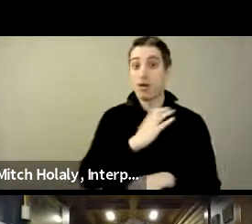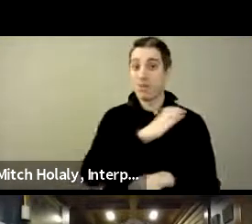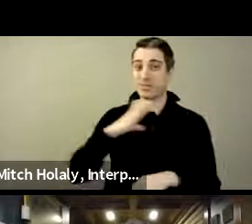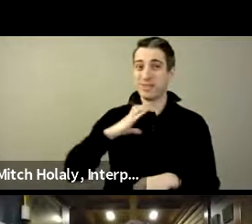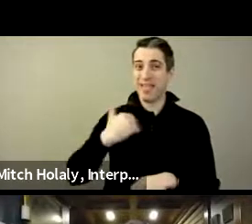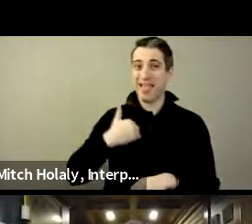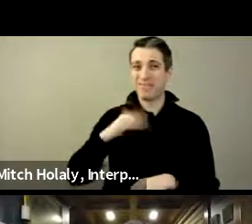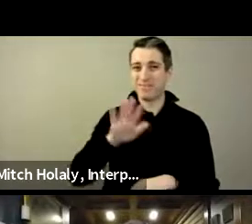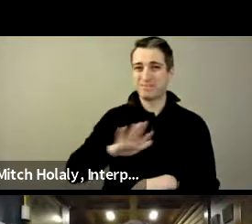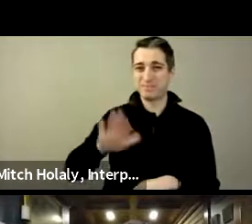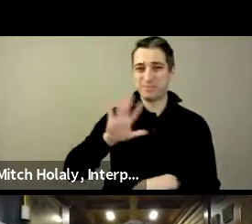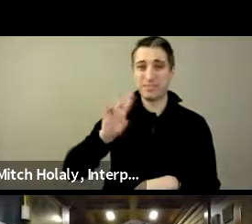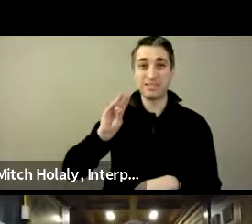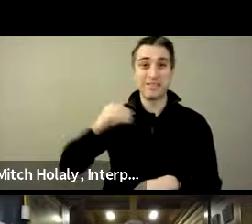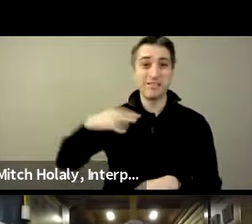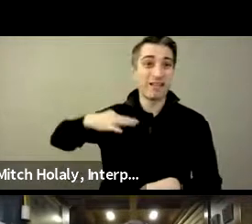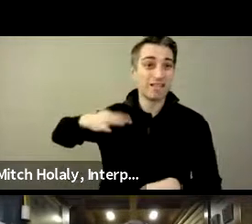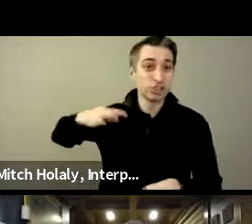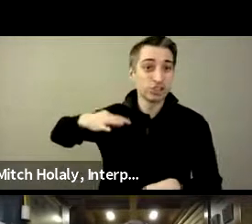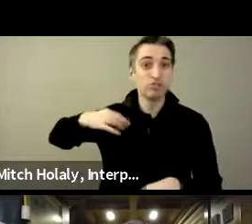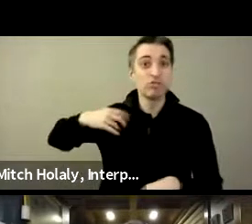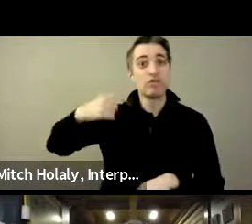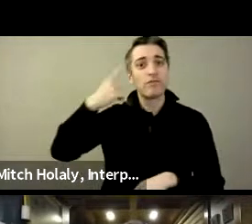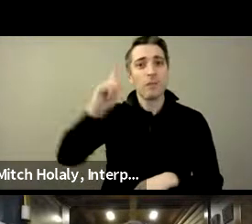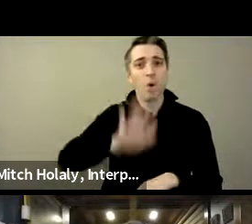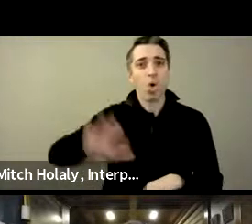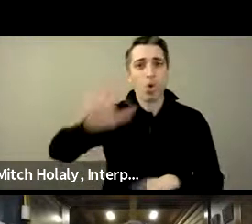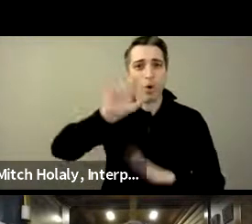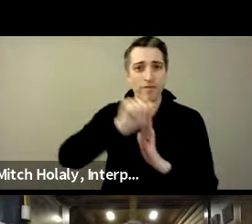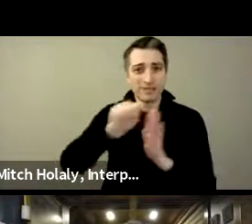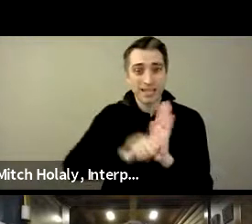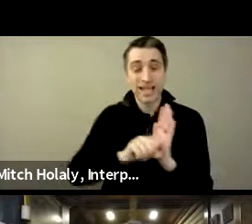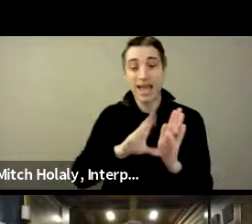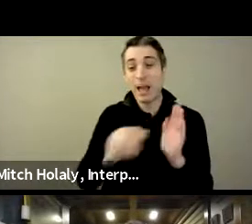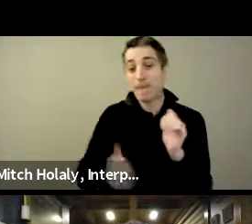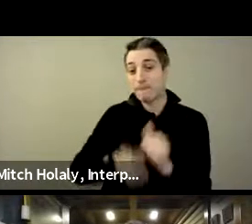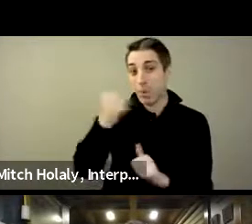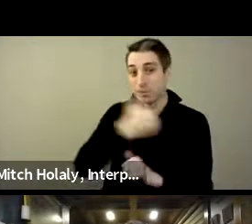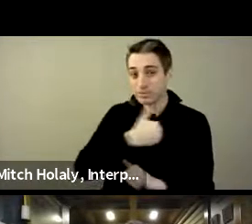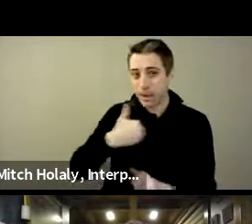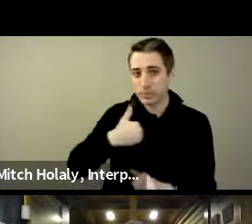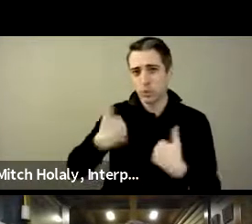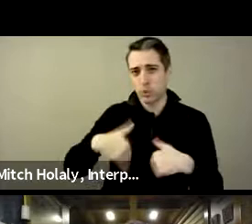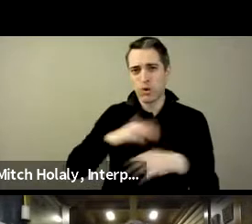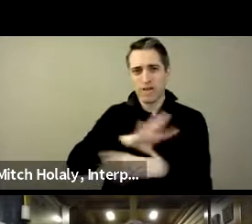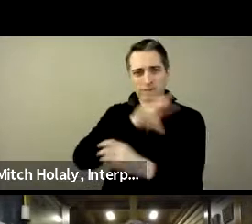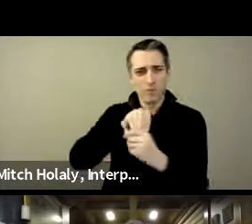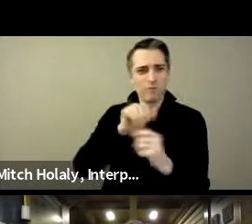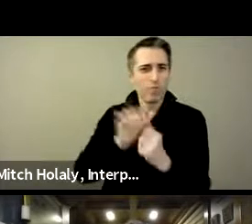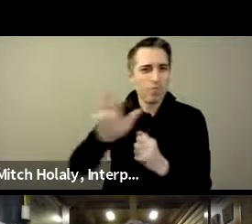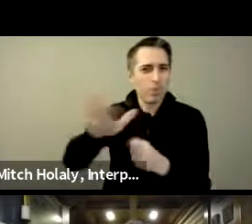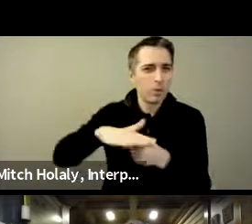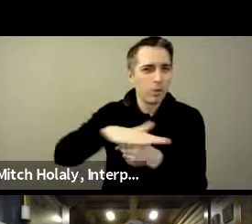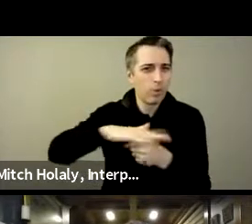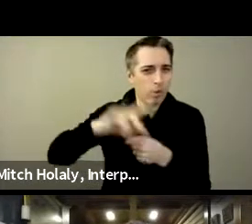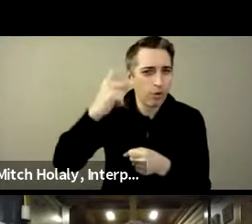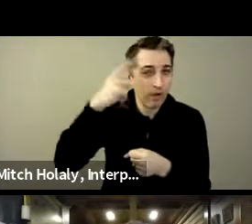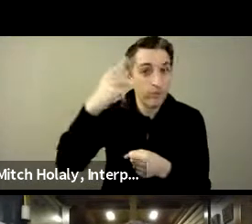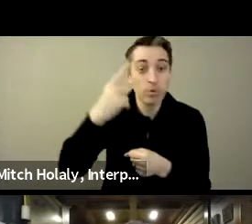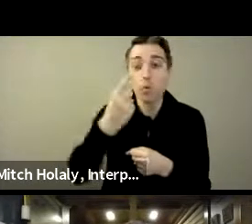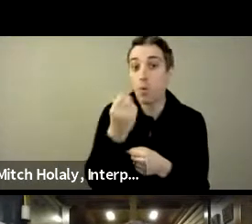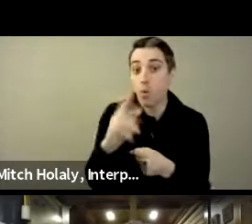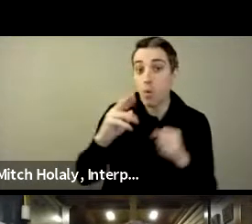approximately 70 volunteers from across the state, and most members play a key role in local government and education, such as